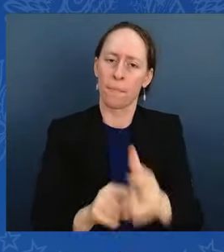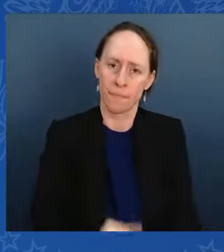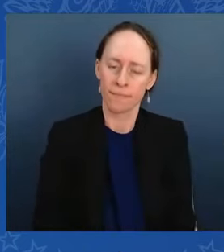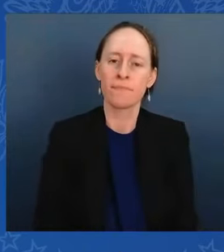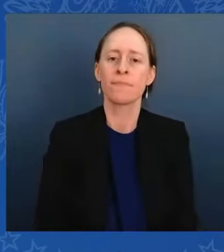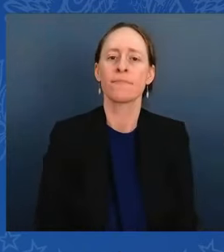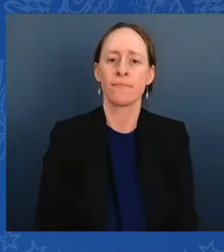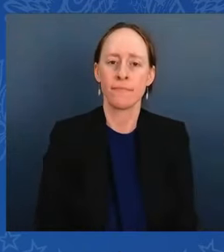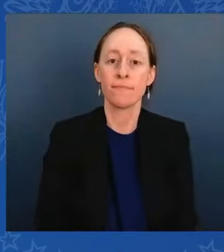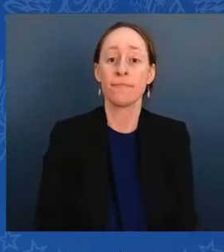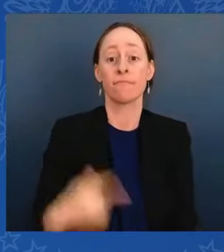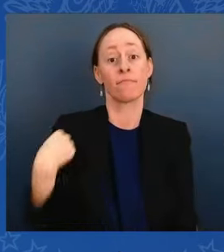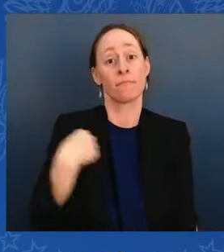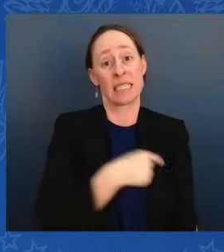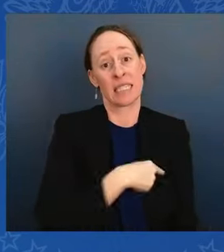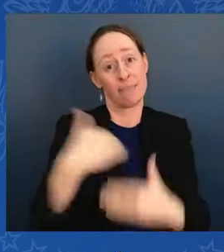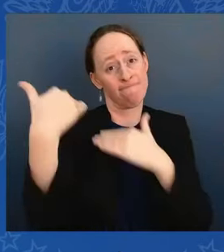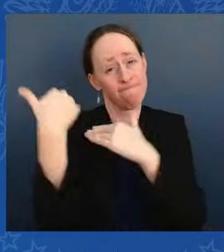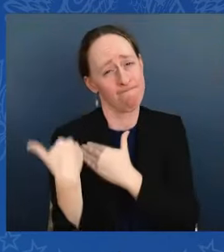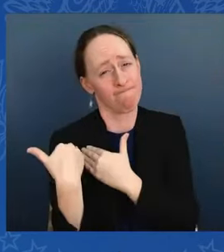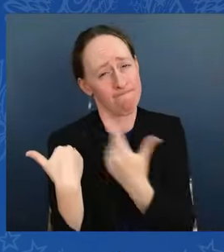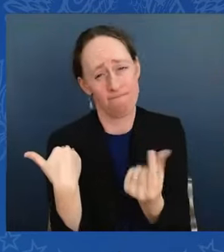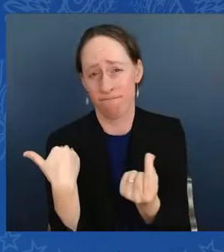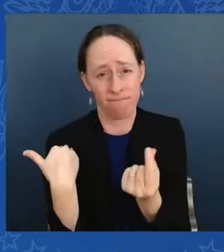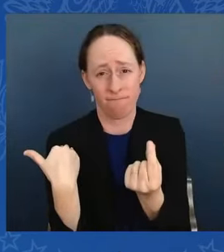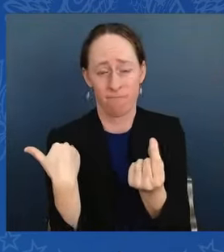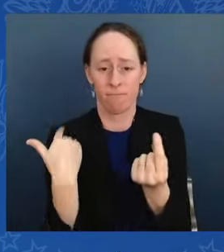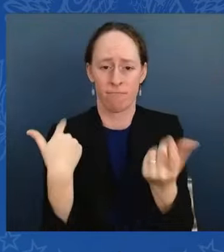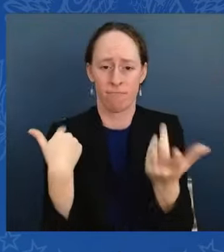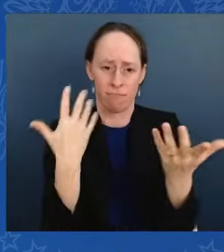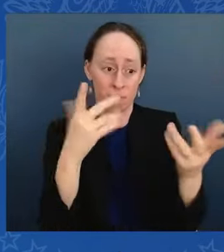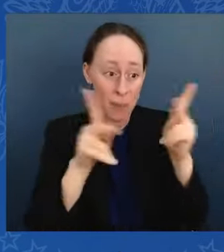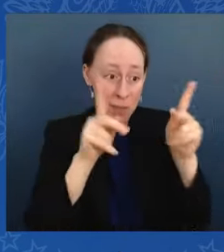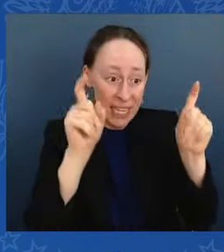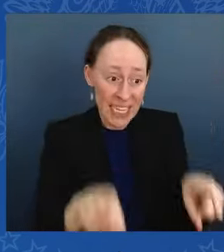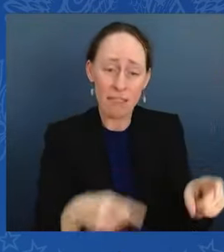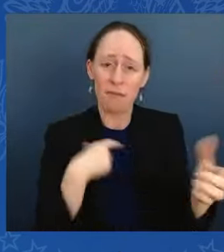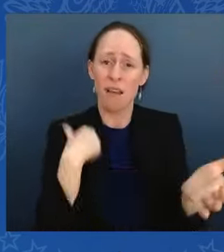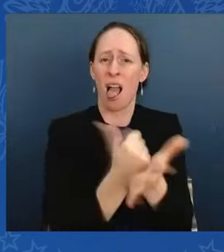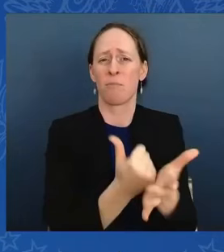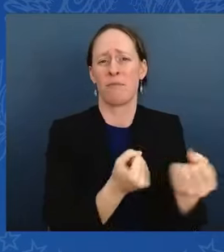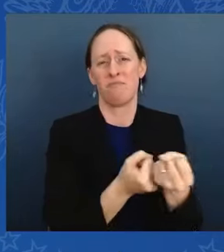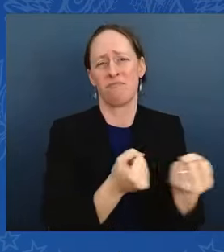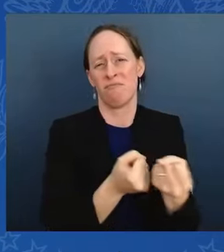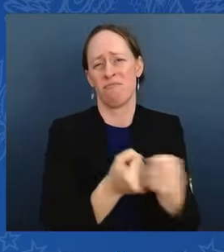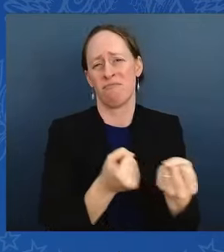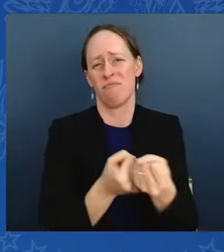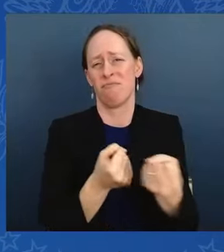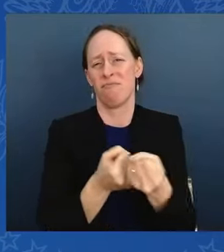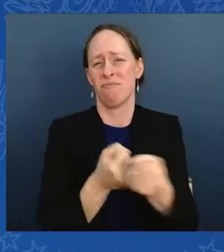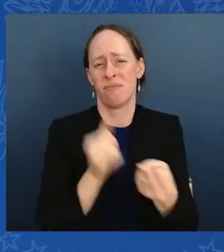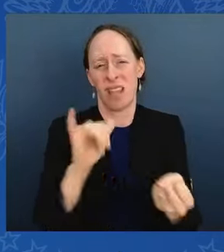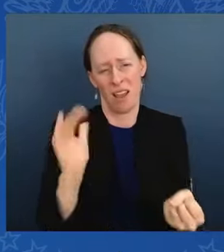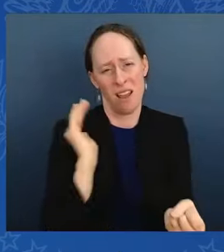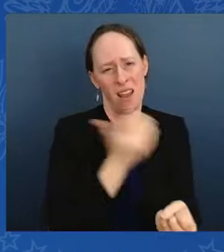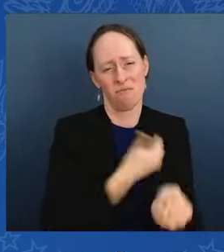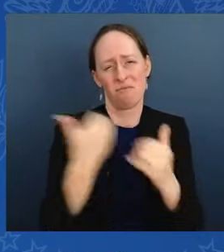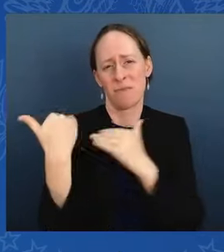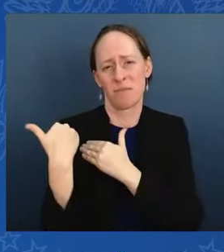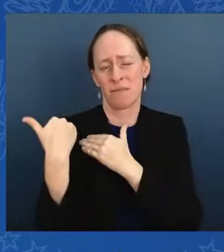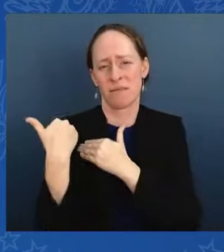as we can, as many as we can. And also, by the way, when you do that, I hope we begin to break down this